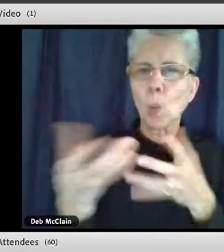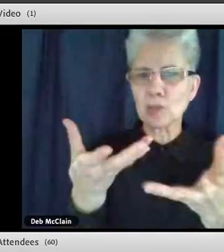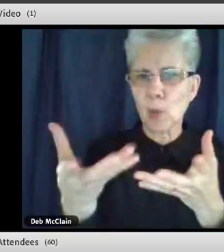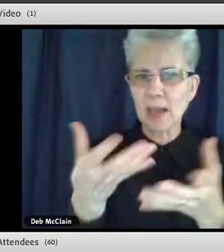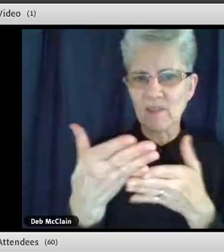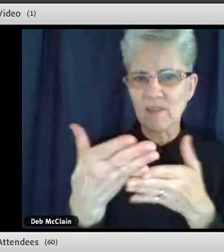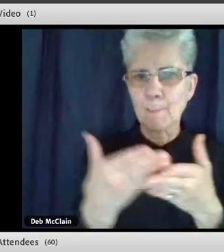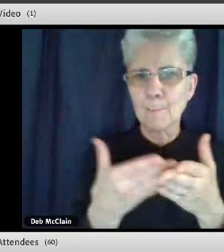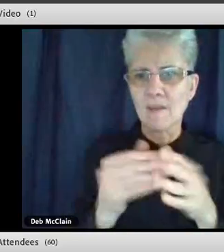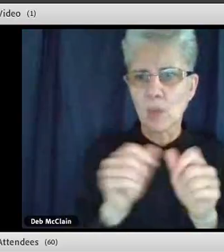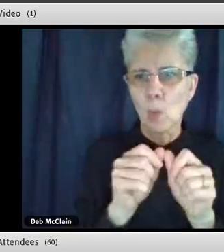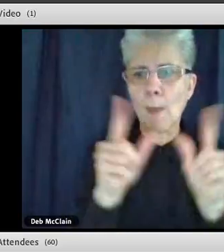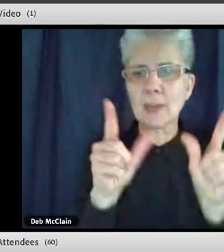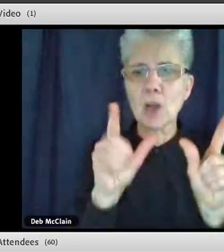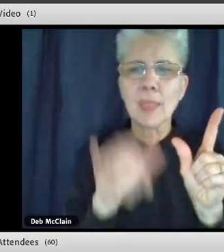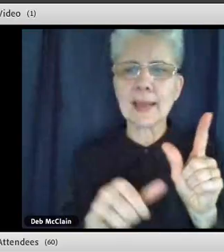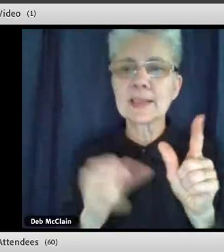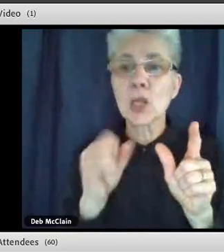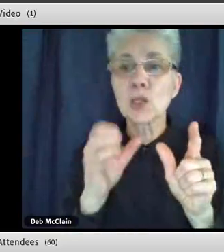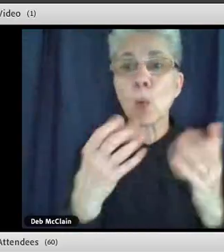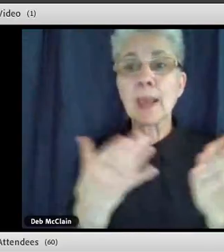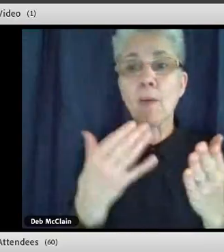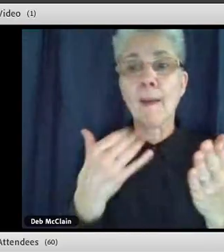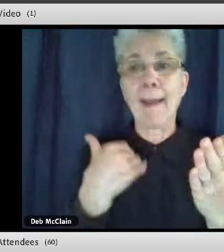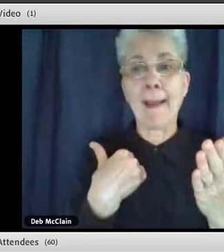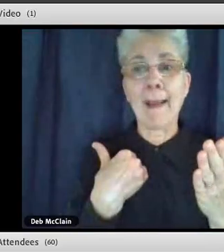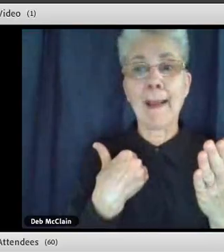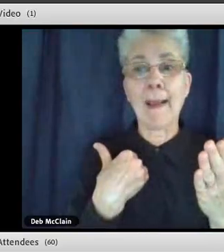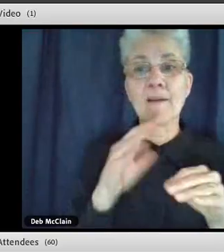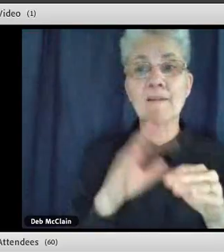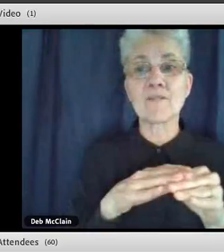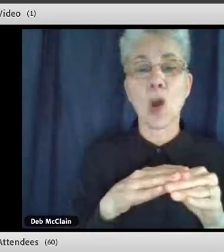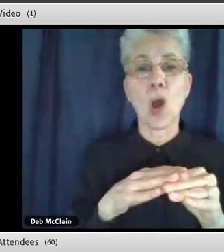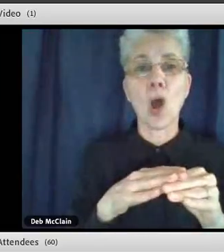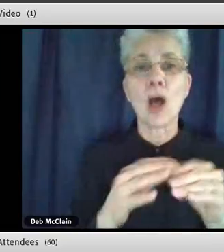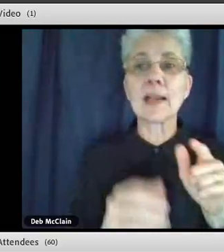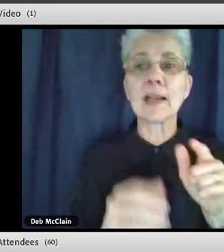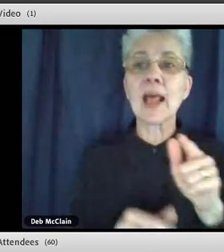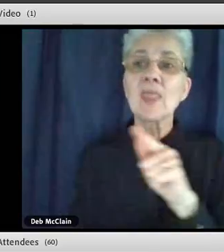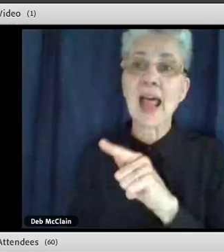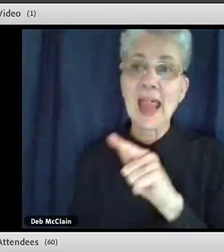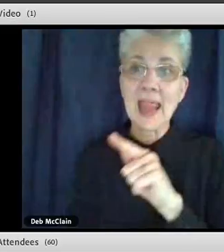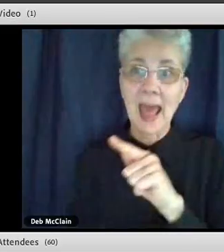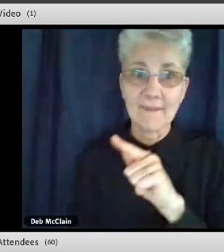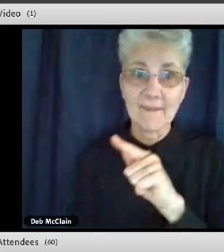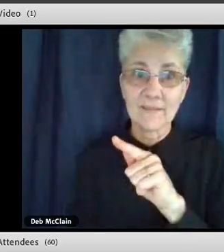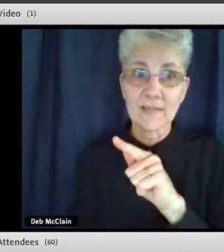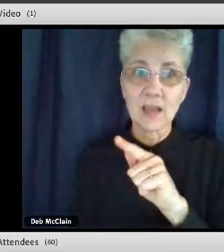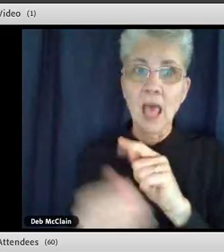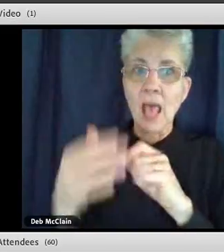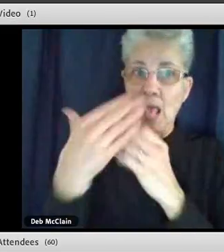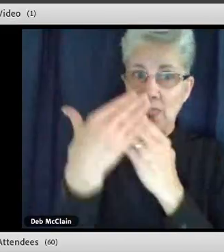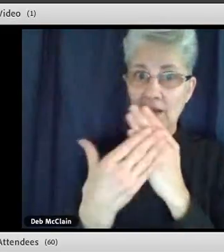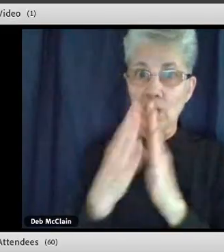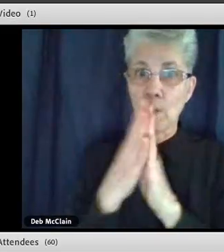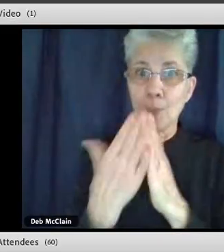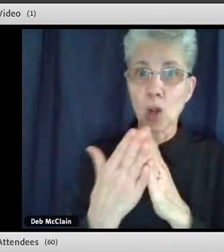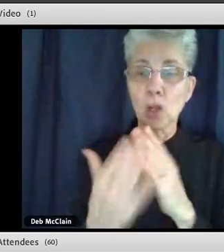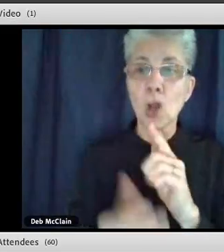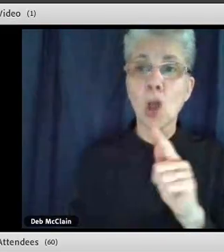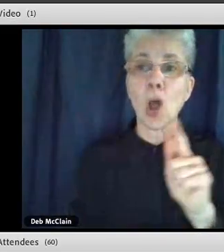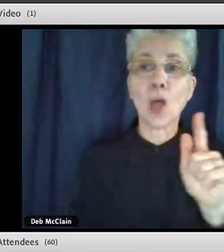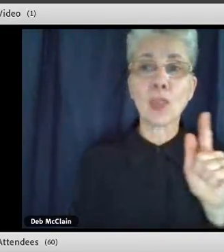here I have on the left-hand side a cover of a book, and then on the right-hand side the title page of the